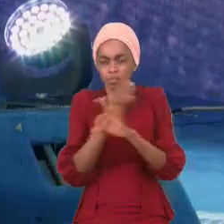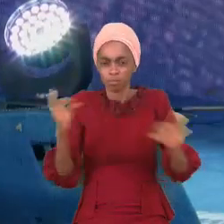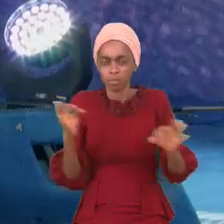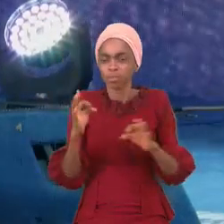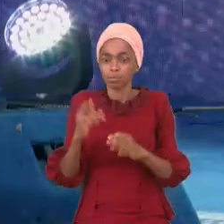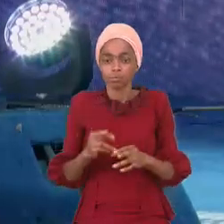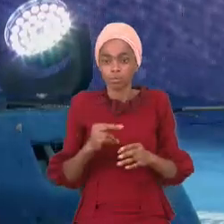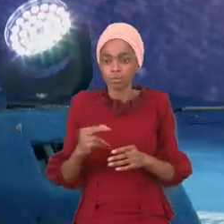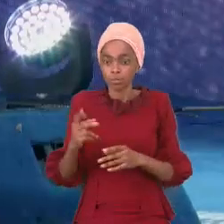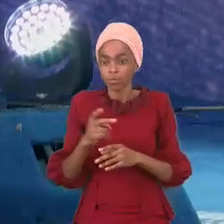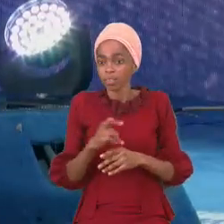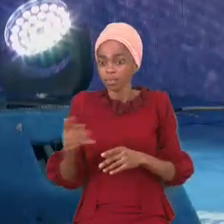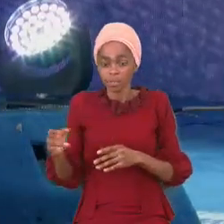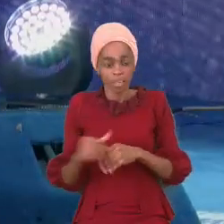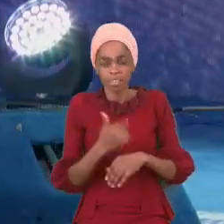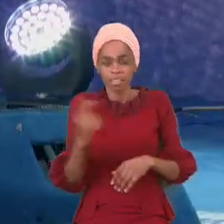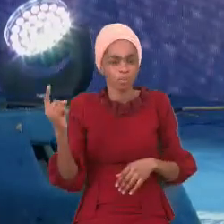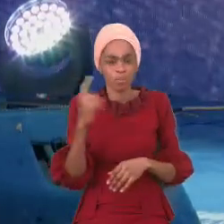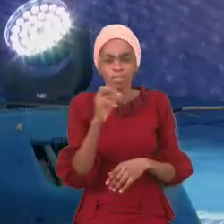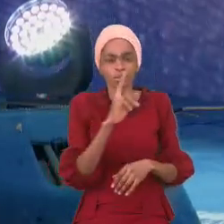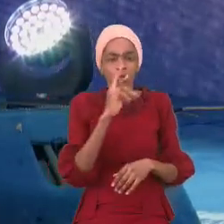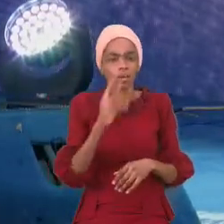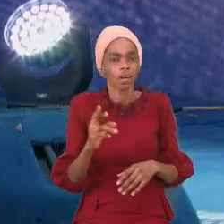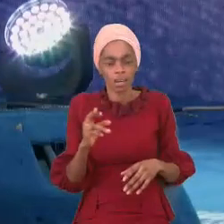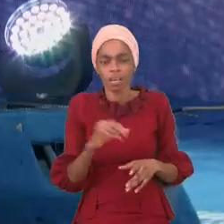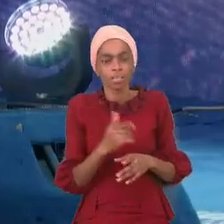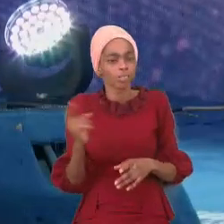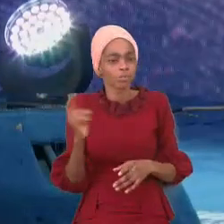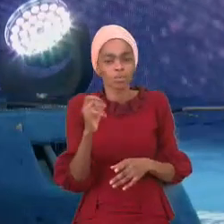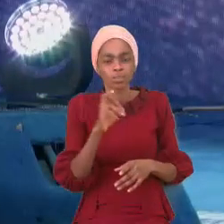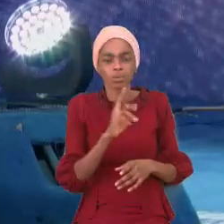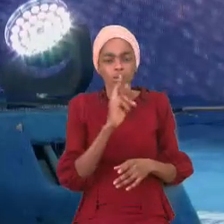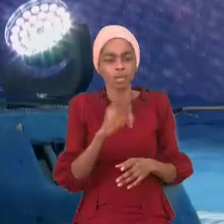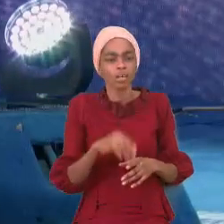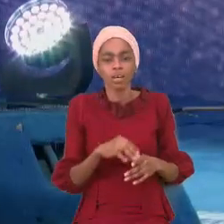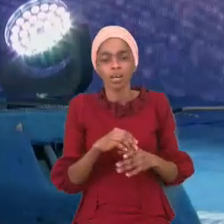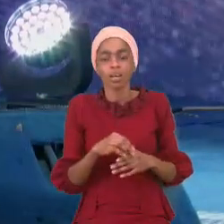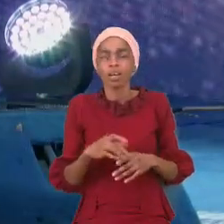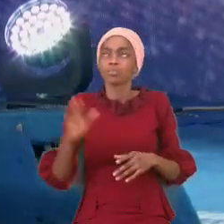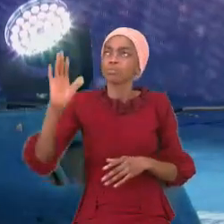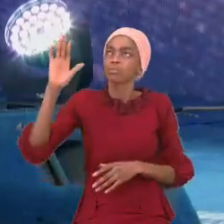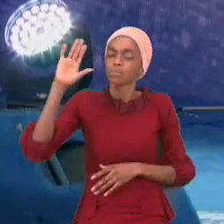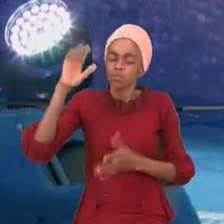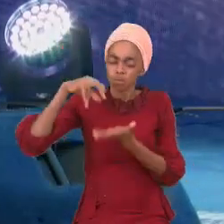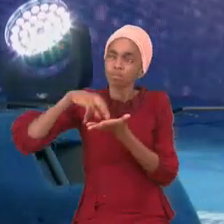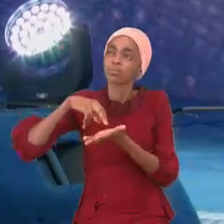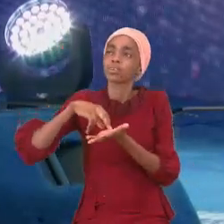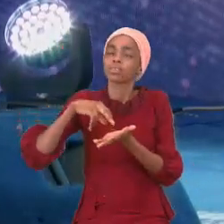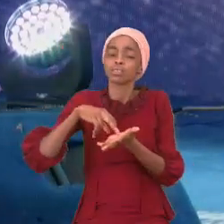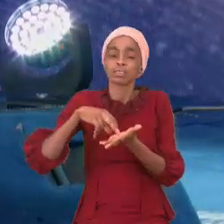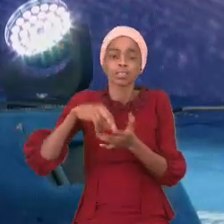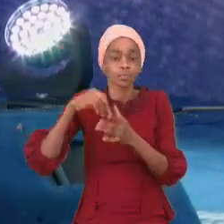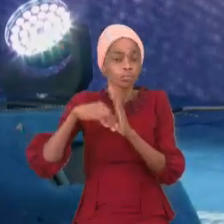hand side there in front of me here, on the left hand side here at the back, over there, anywhere you are now, over the radio, over